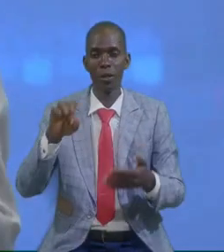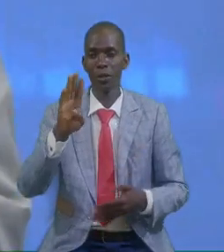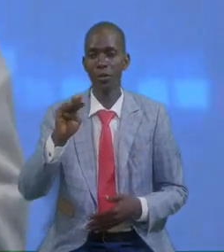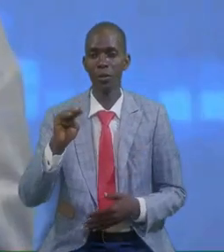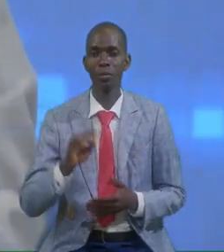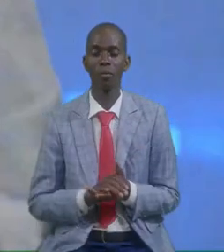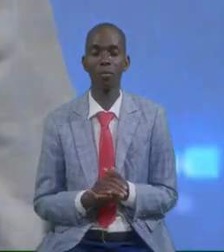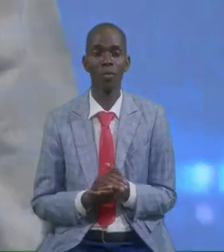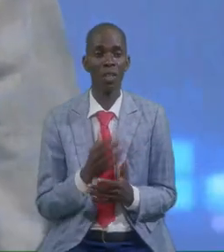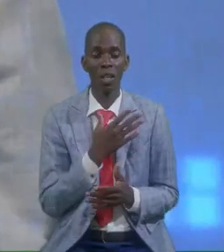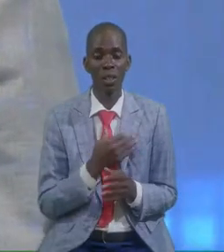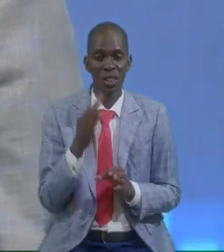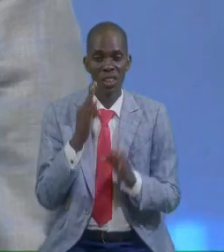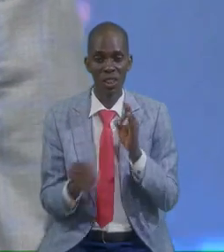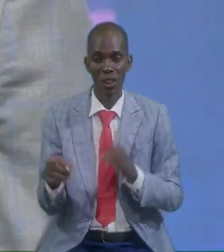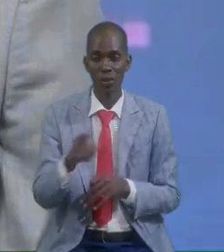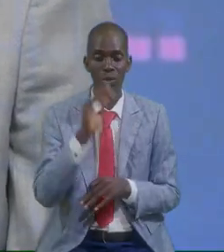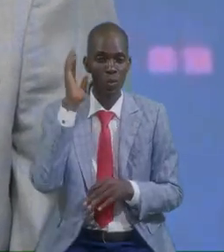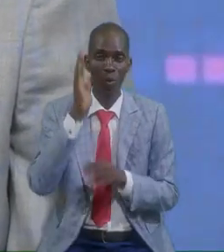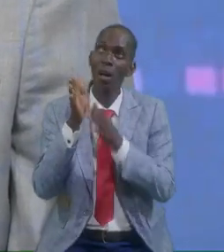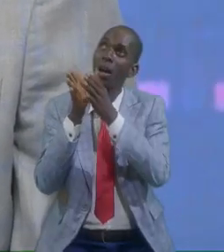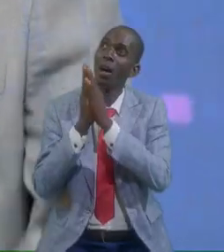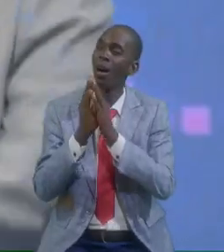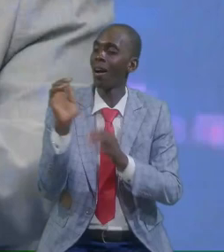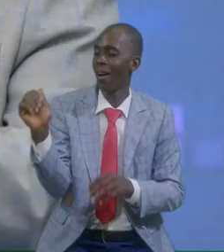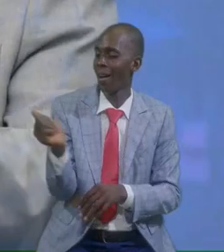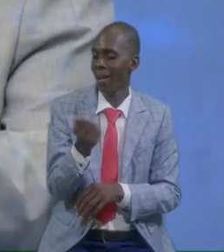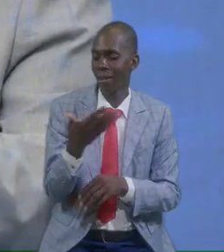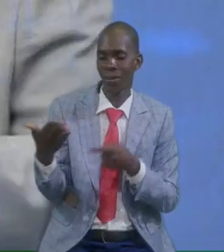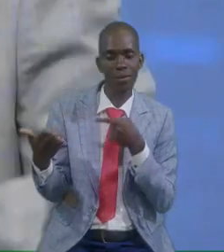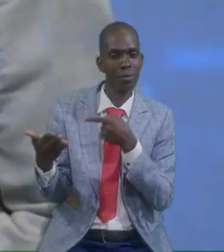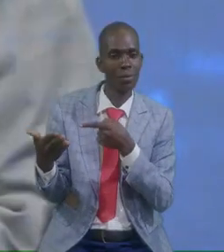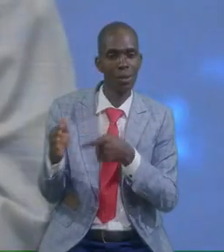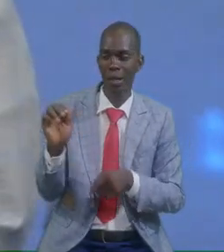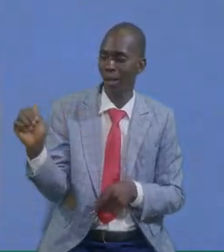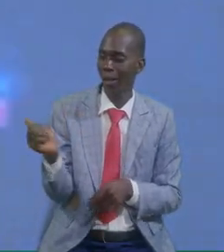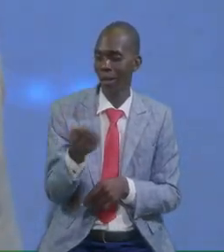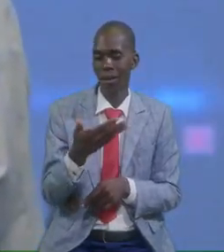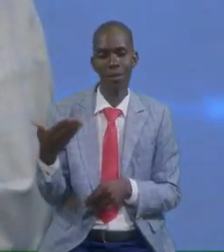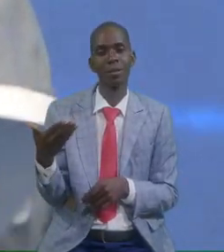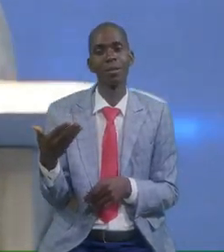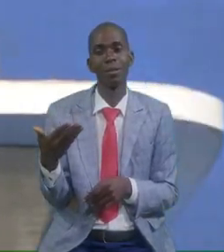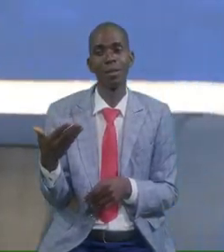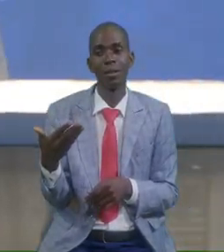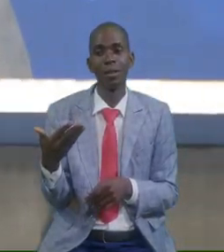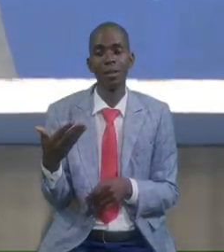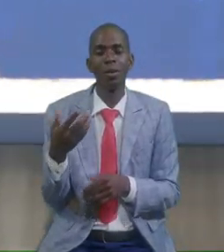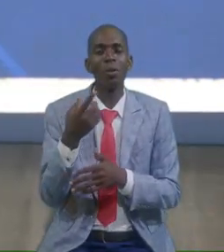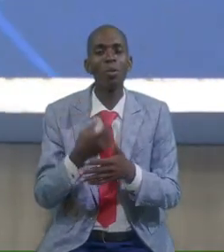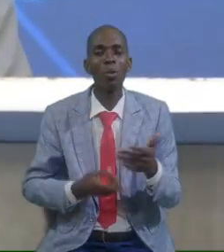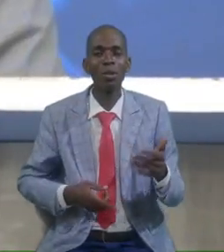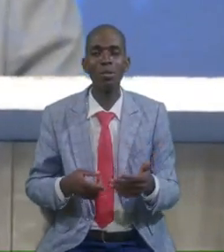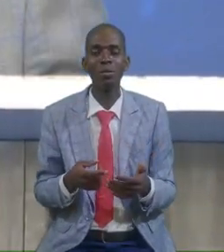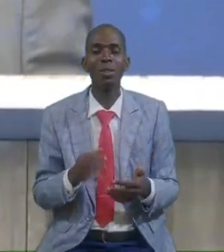shall ask anything, look at that, anything. What's the burden in